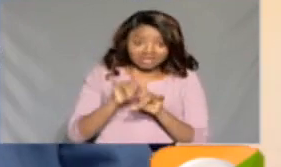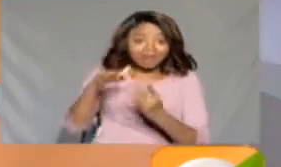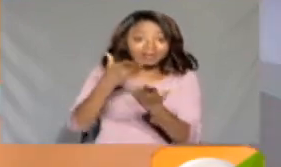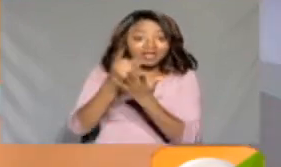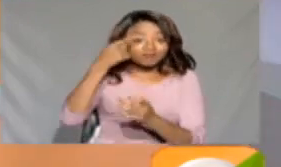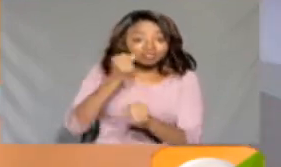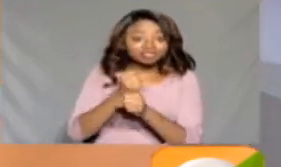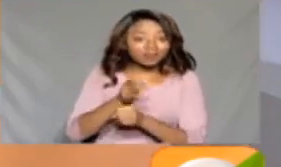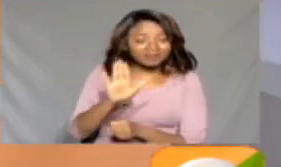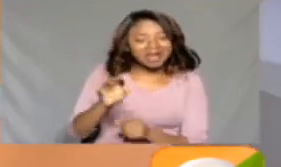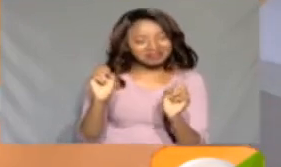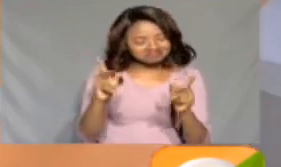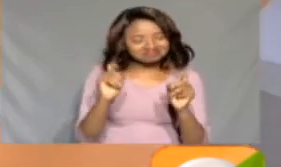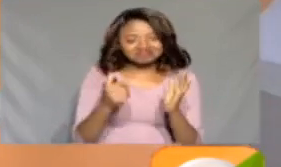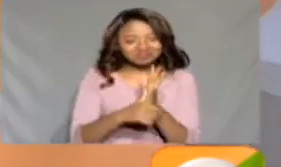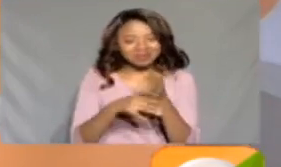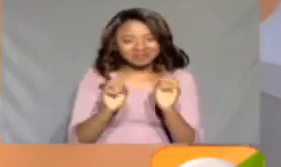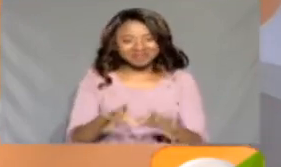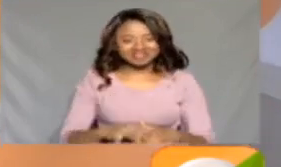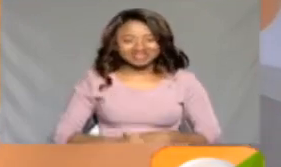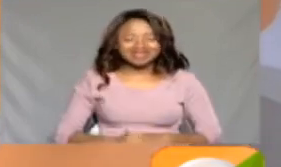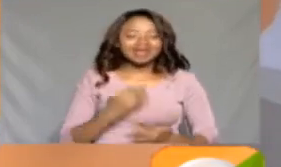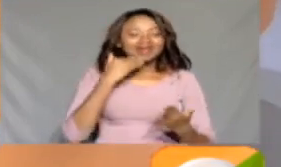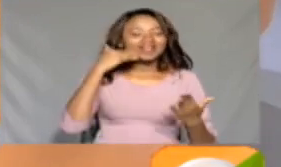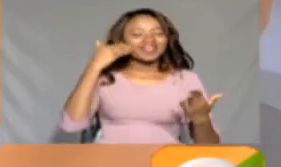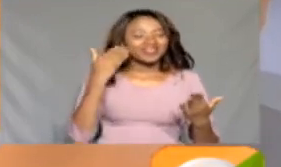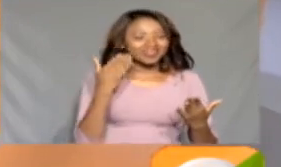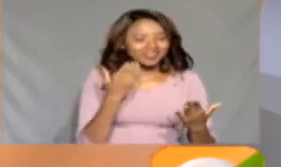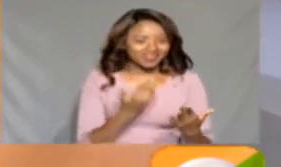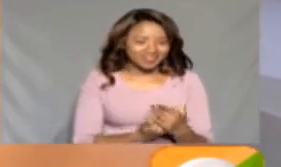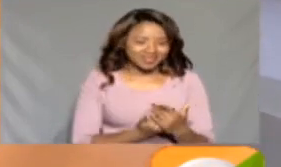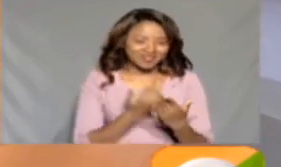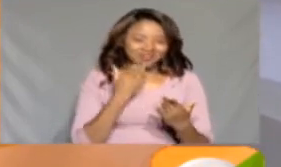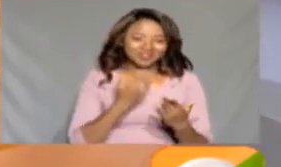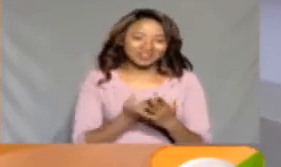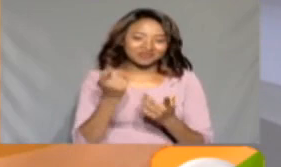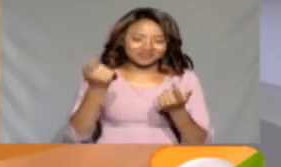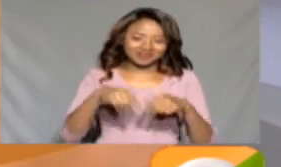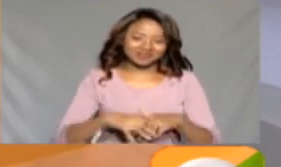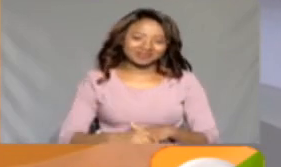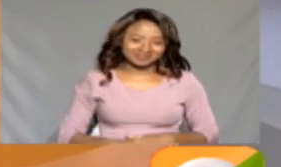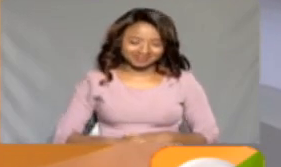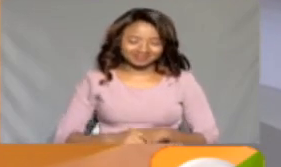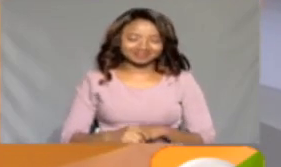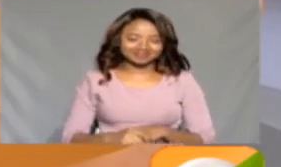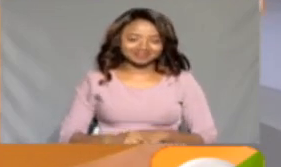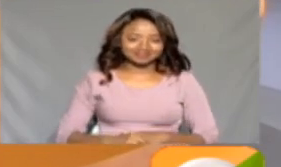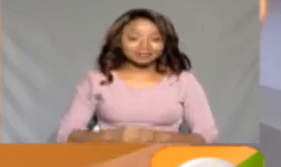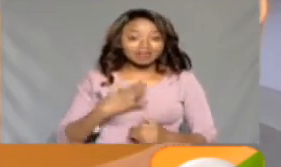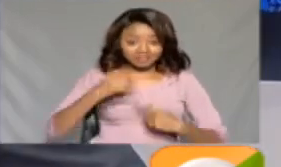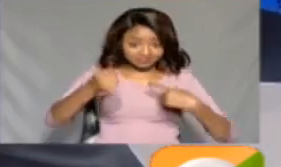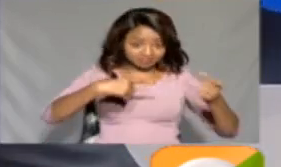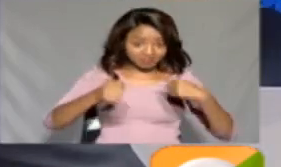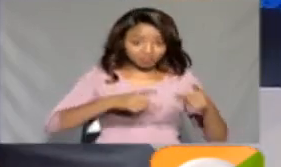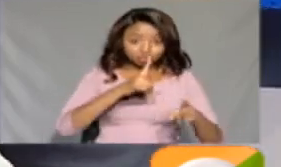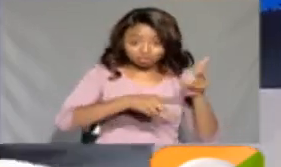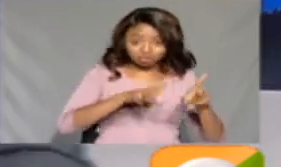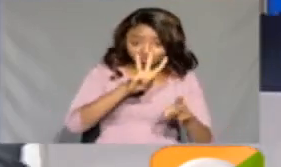course. All right. Yeah. Well, thank you so much. Thank you for making time. Thank you. For us tonight. Keep texting us.